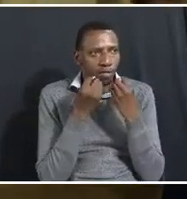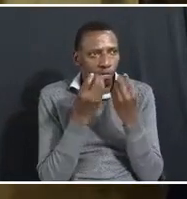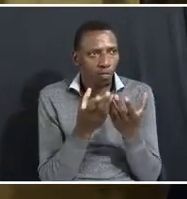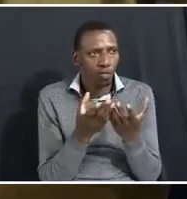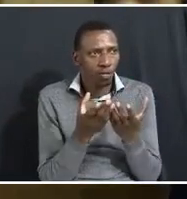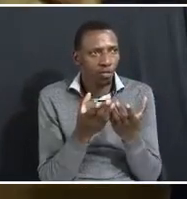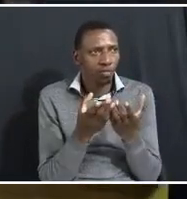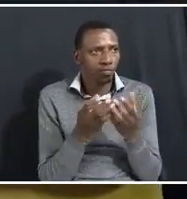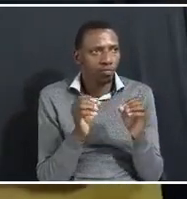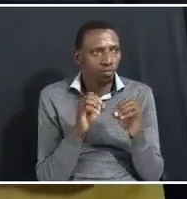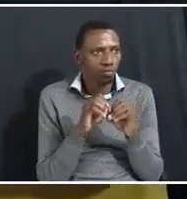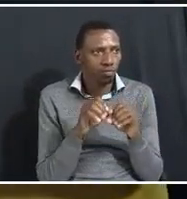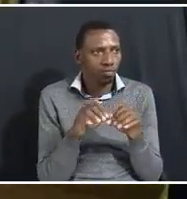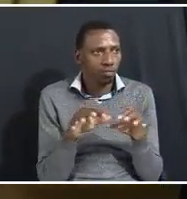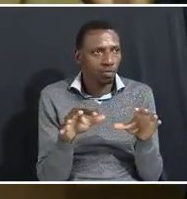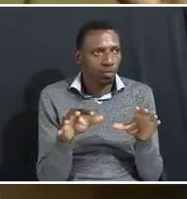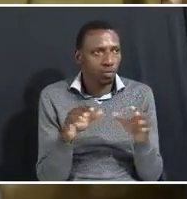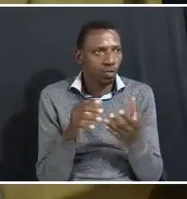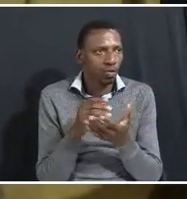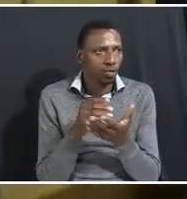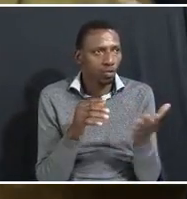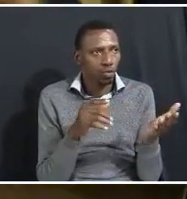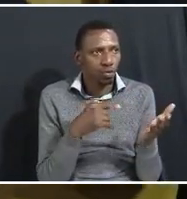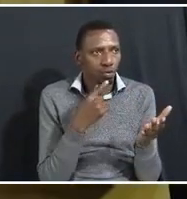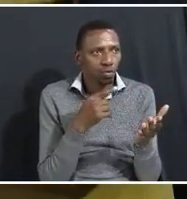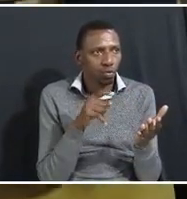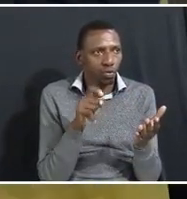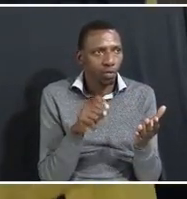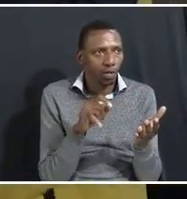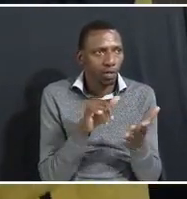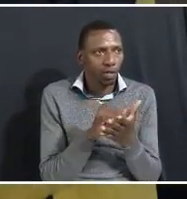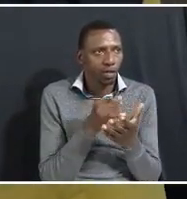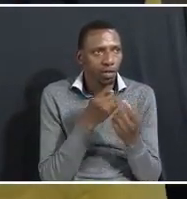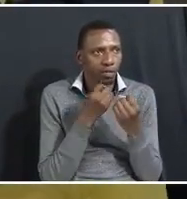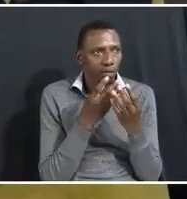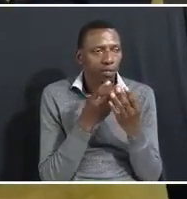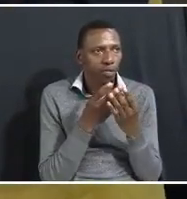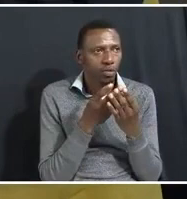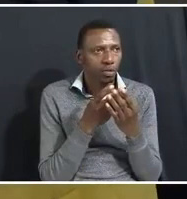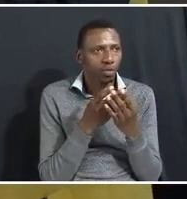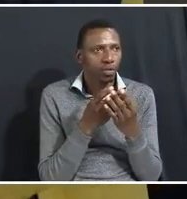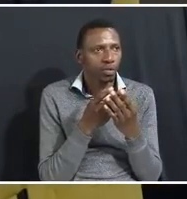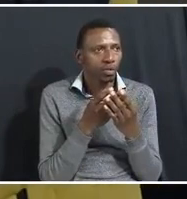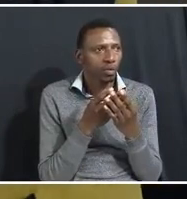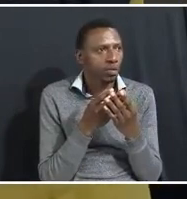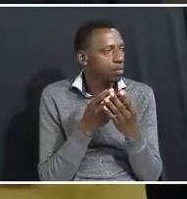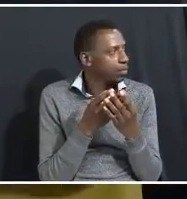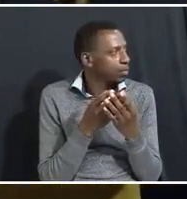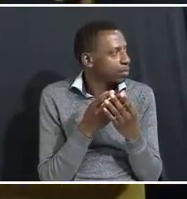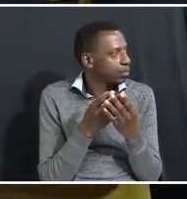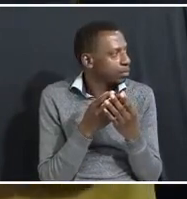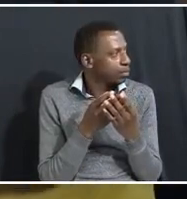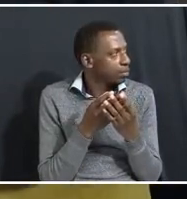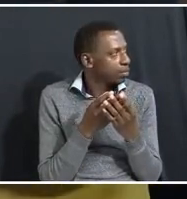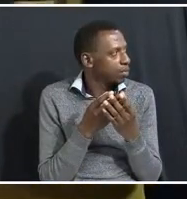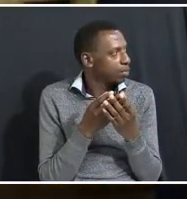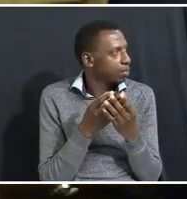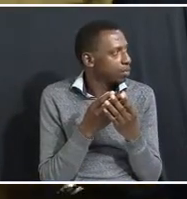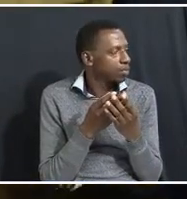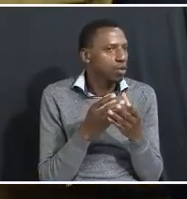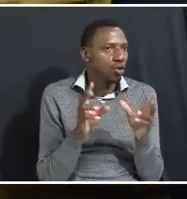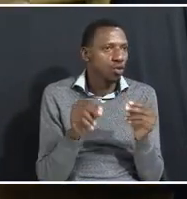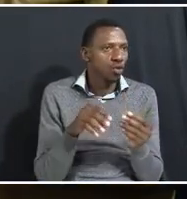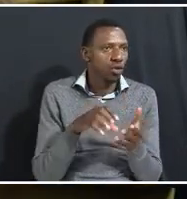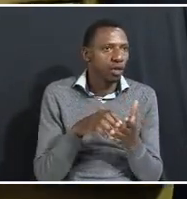filters out to those who would be in need, such that no case that is indeed in need is left